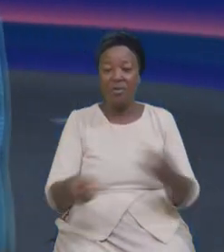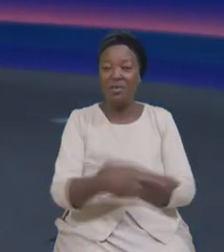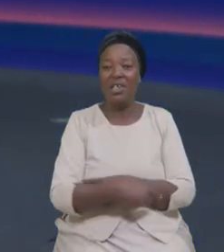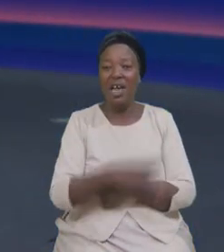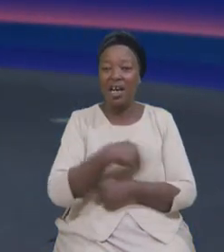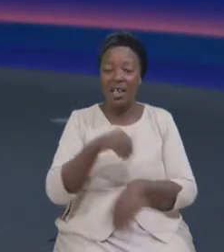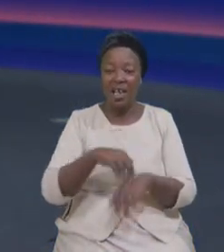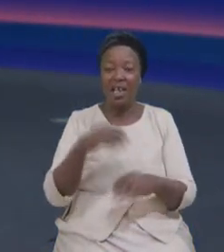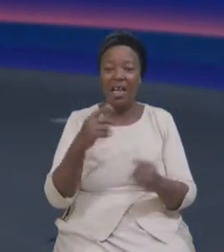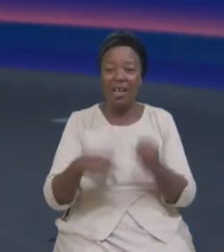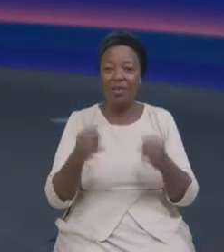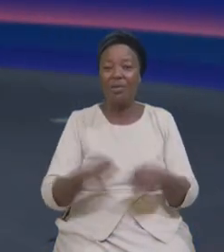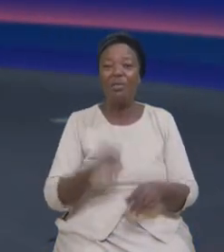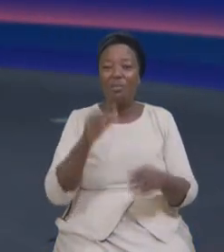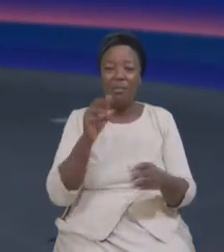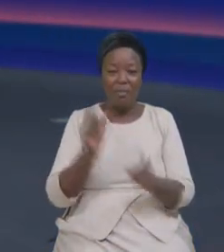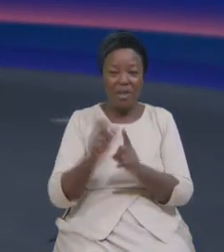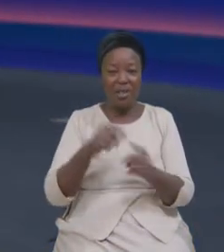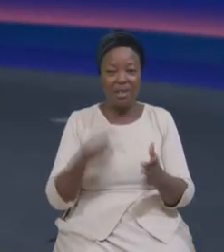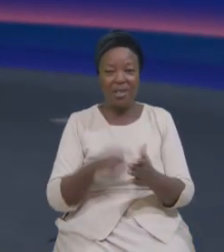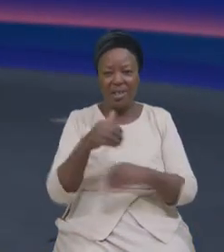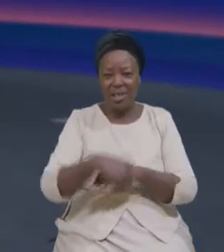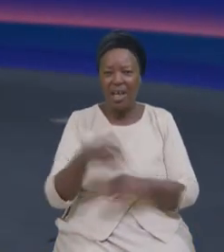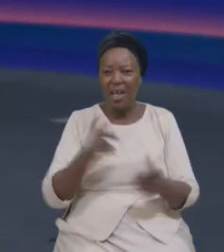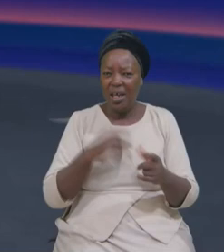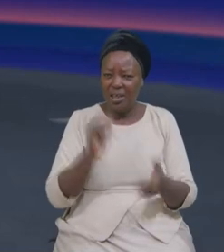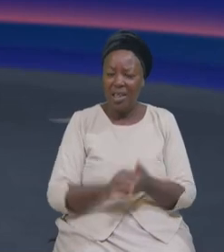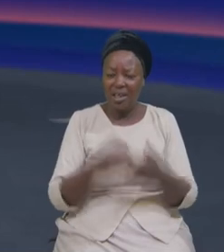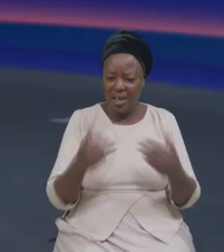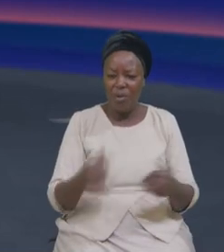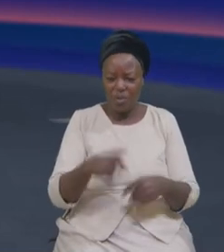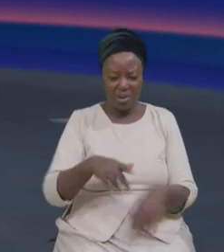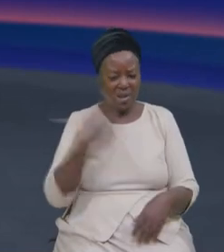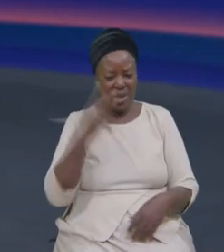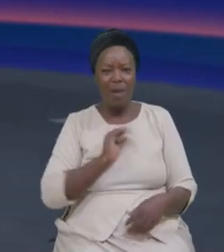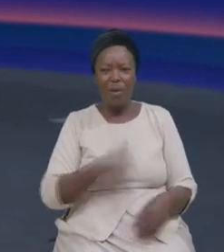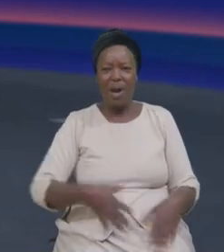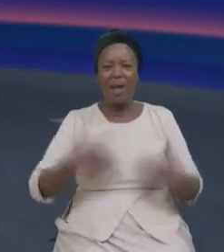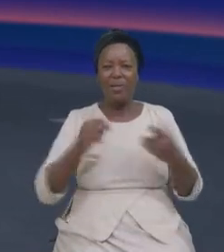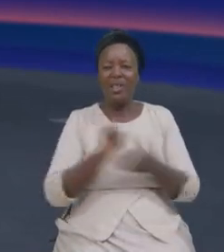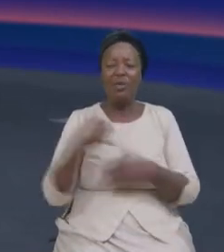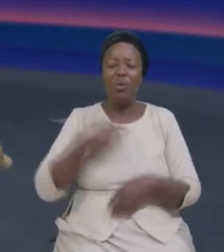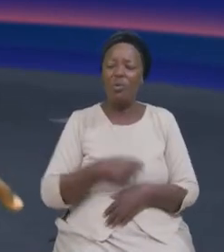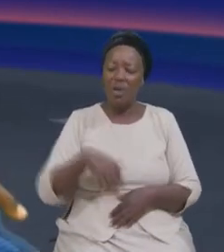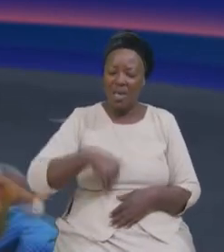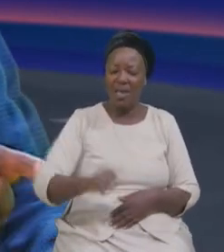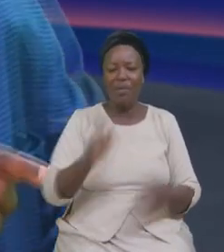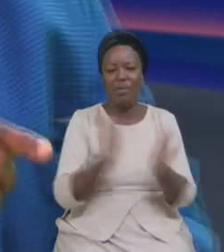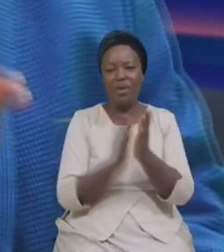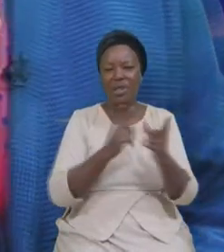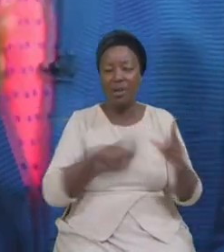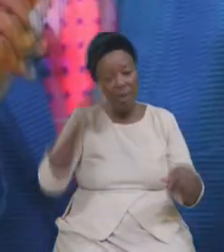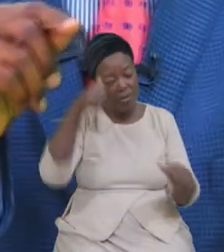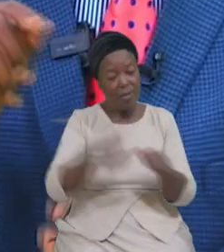then in the weeks following and the months following, and in our life, we will yet praise the Lord. Remember, number